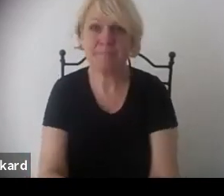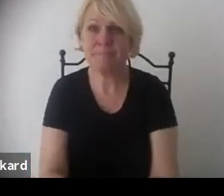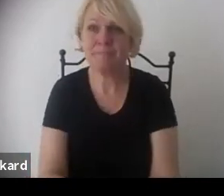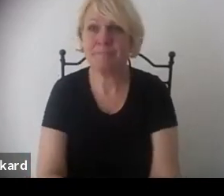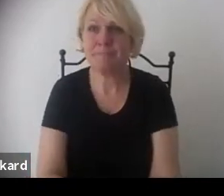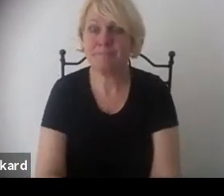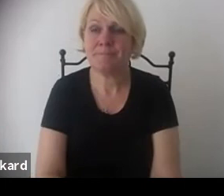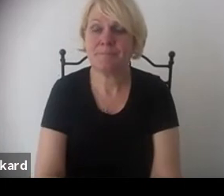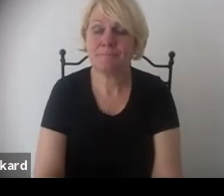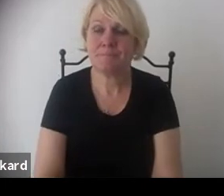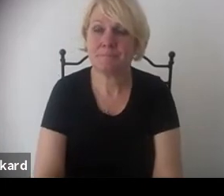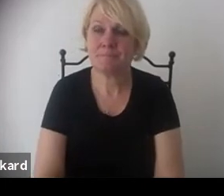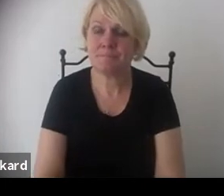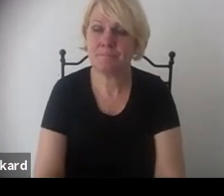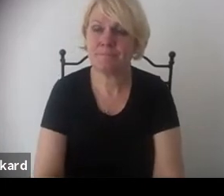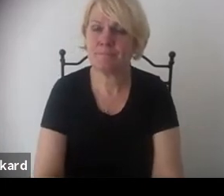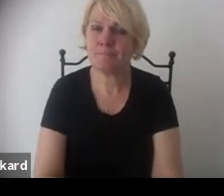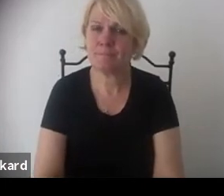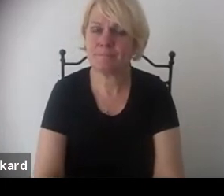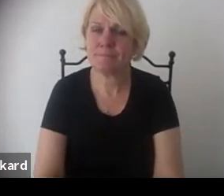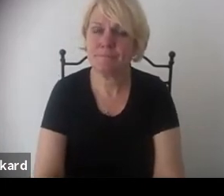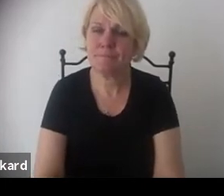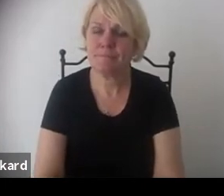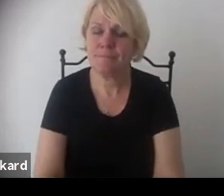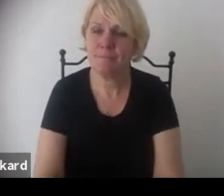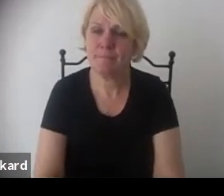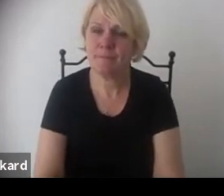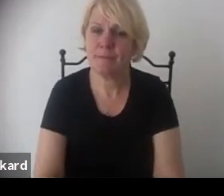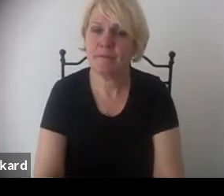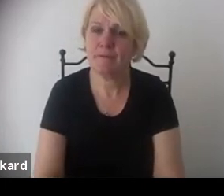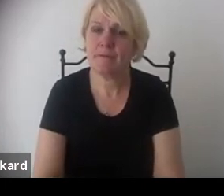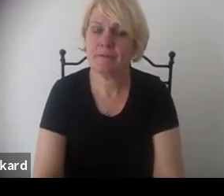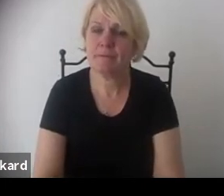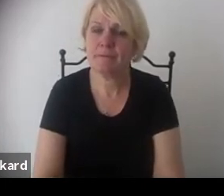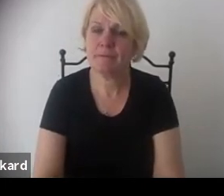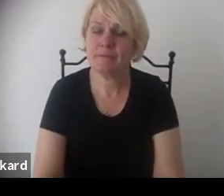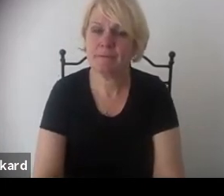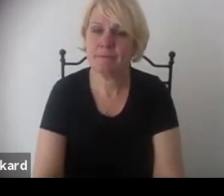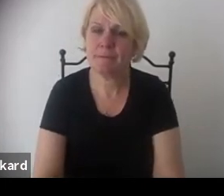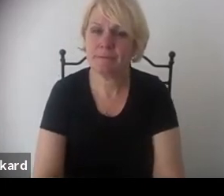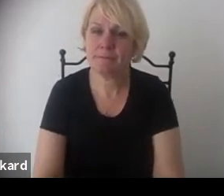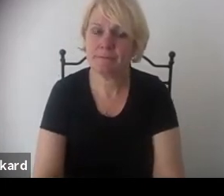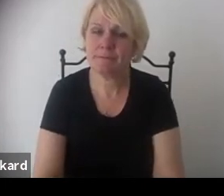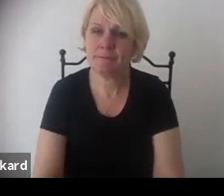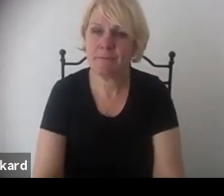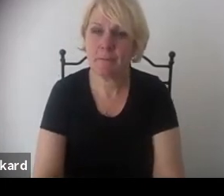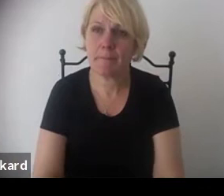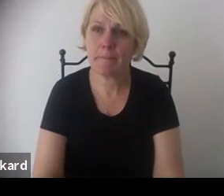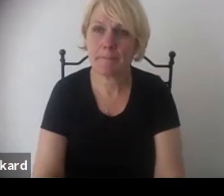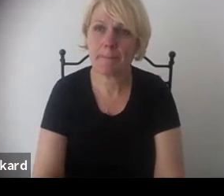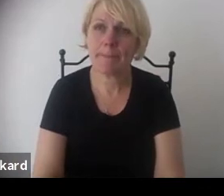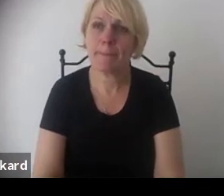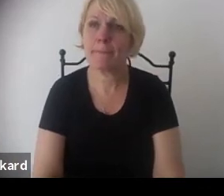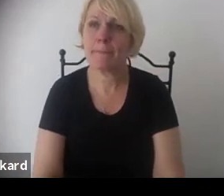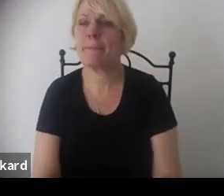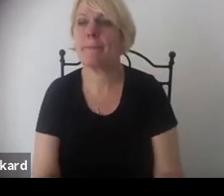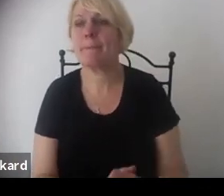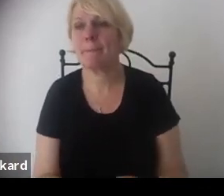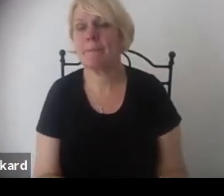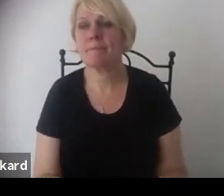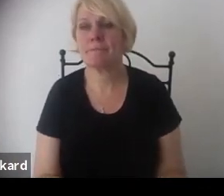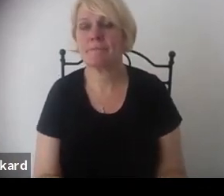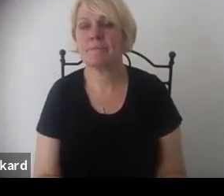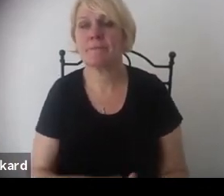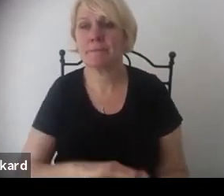Okay, and if Andrew or Jackie, you want to just chip in, let us know, but otherwise I'll just carry on. There are a couple of the questions, again,